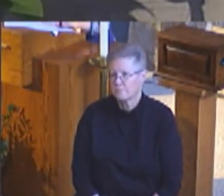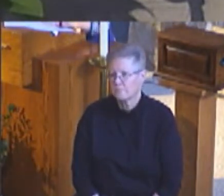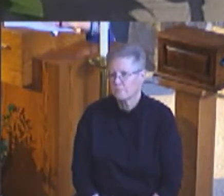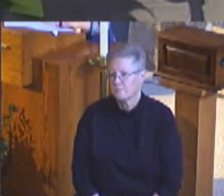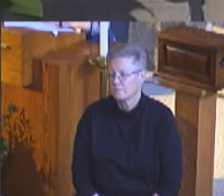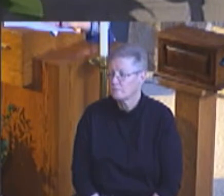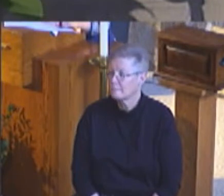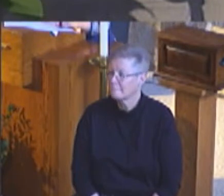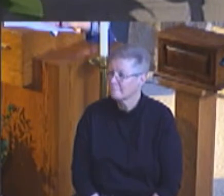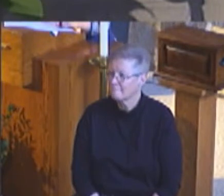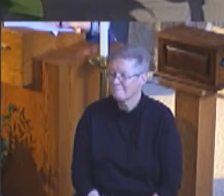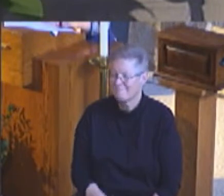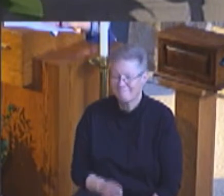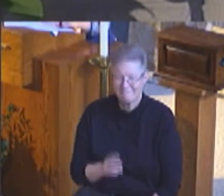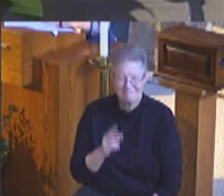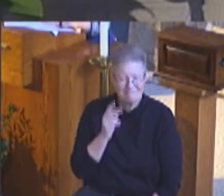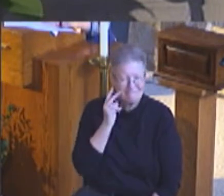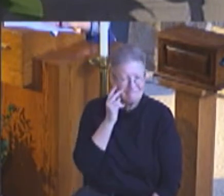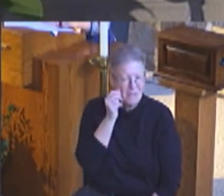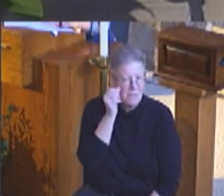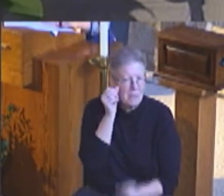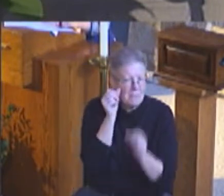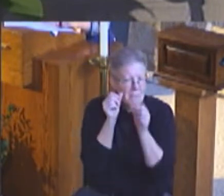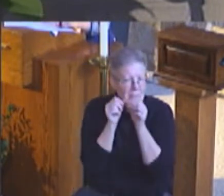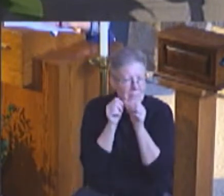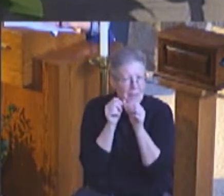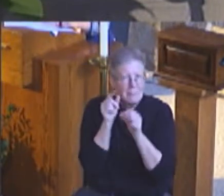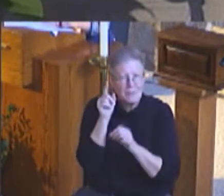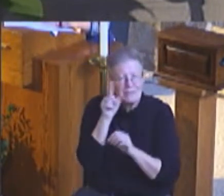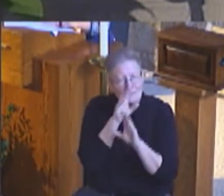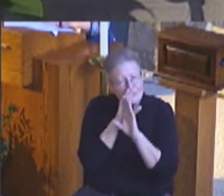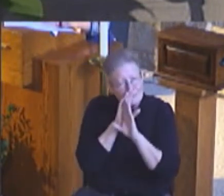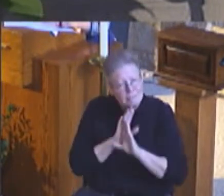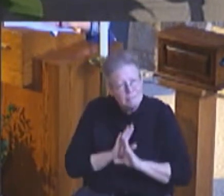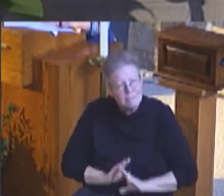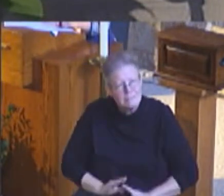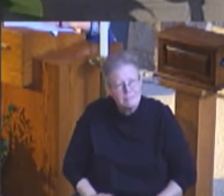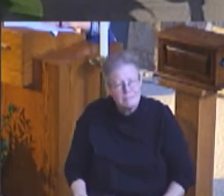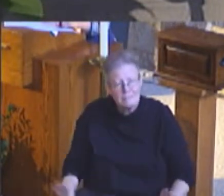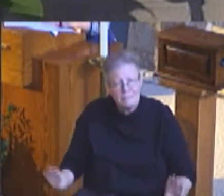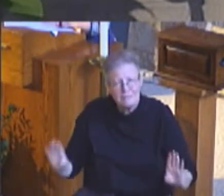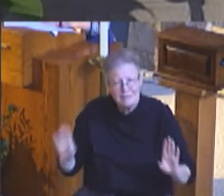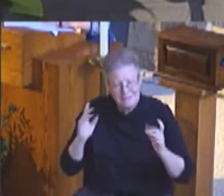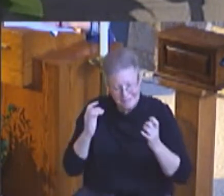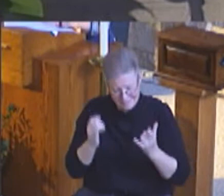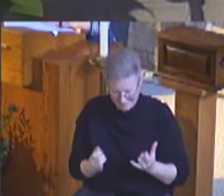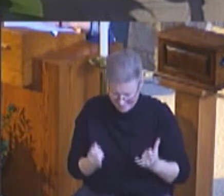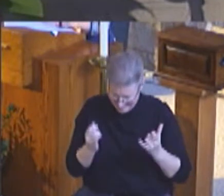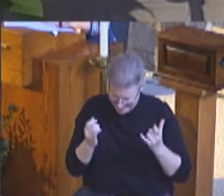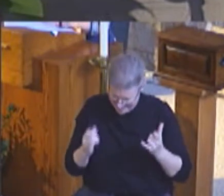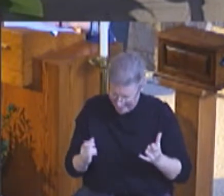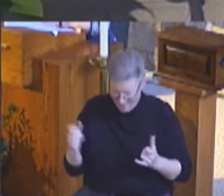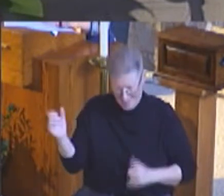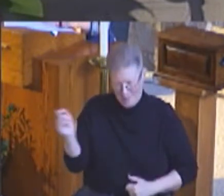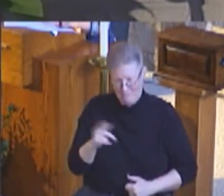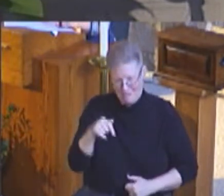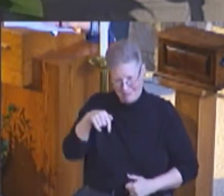the memory of this bliss, you reawaken now to this room. You wriggle your fingers and your toes a little